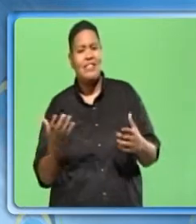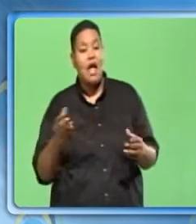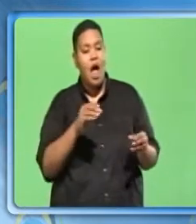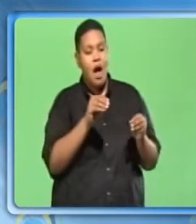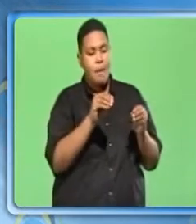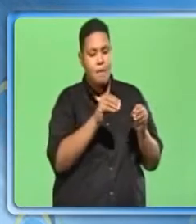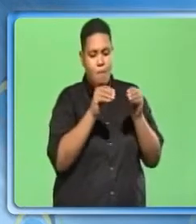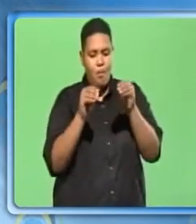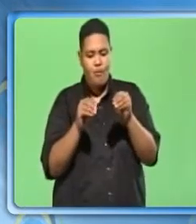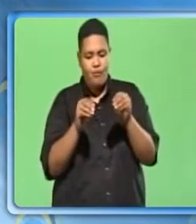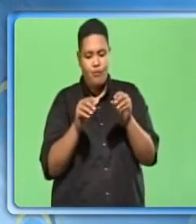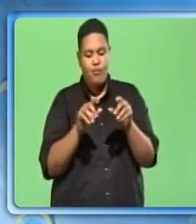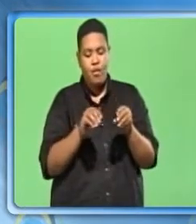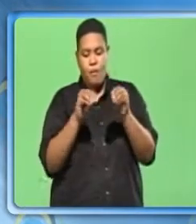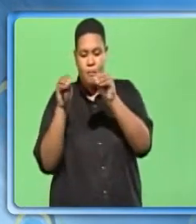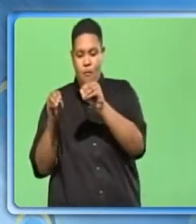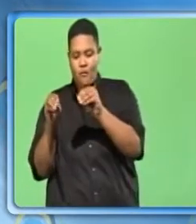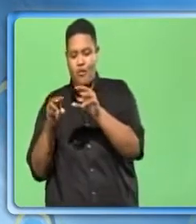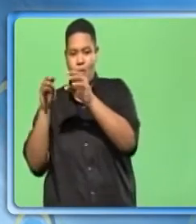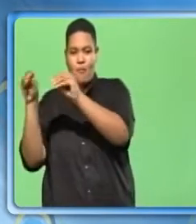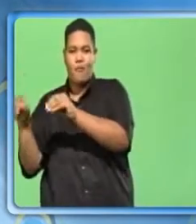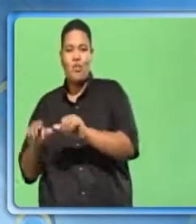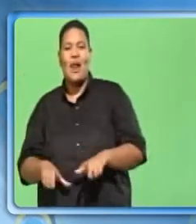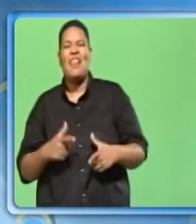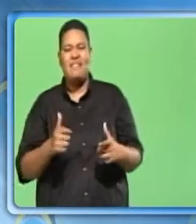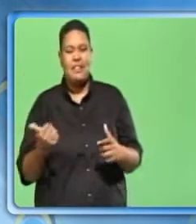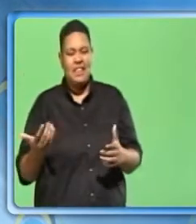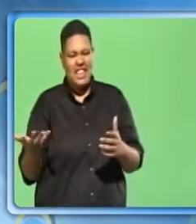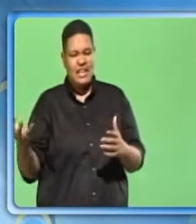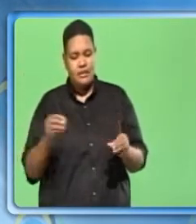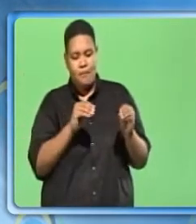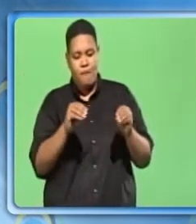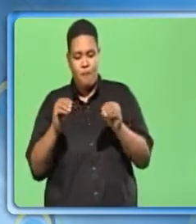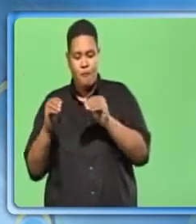one organism to another.